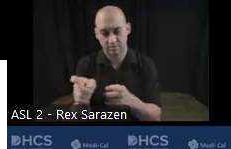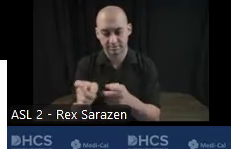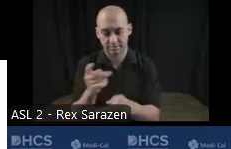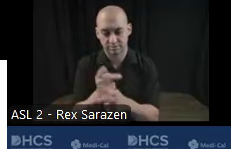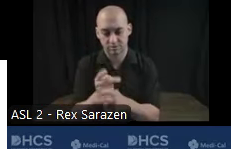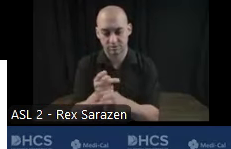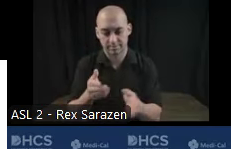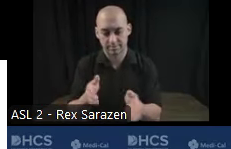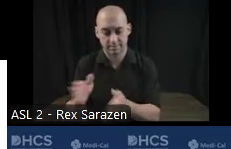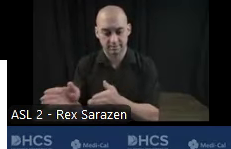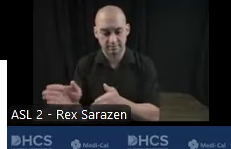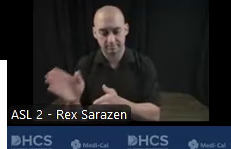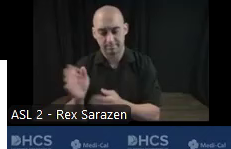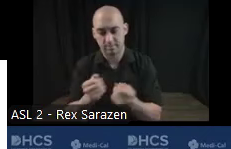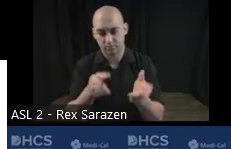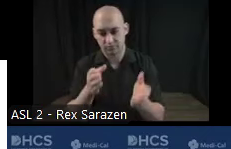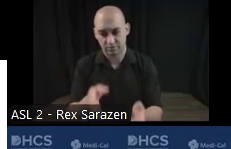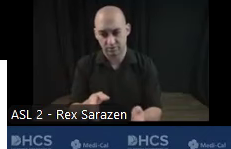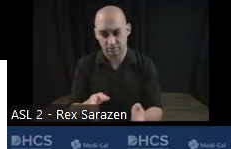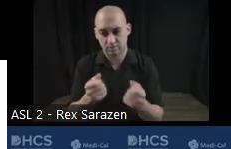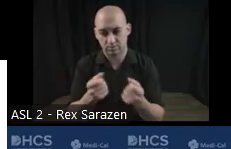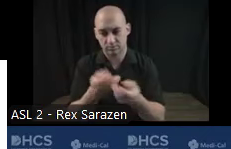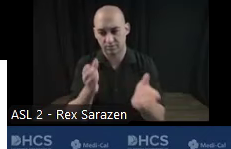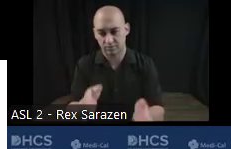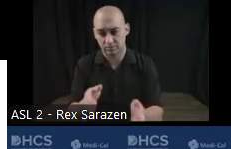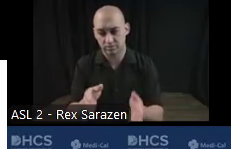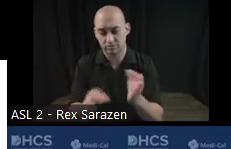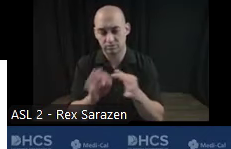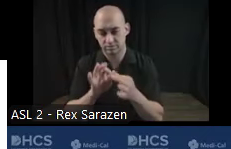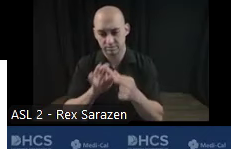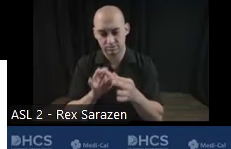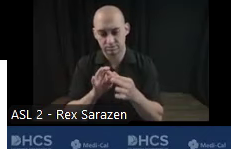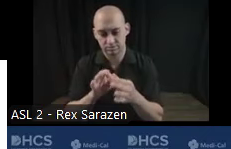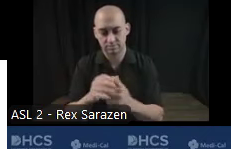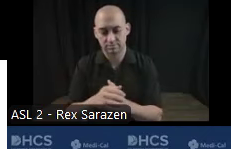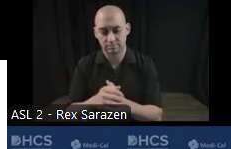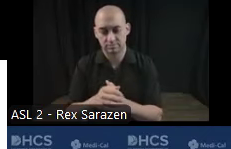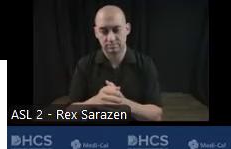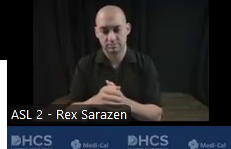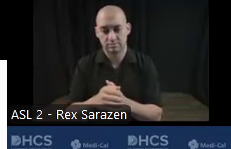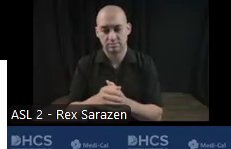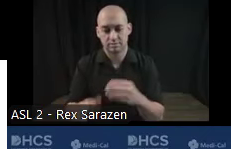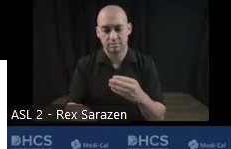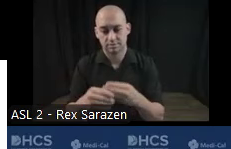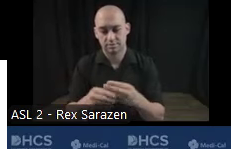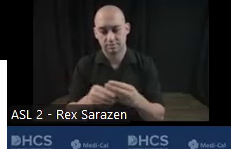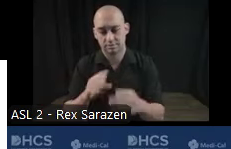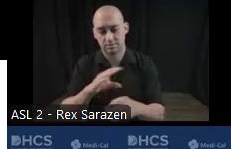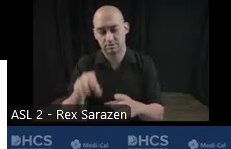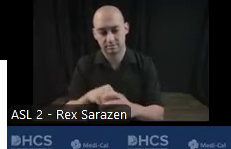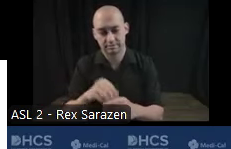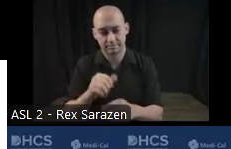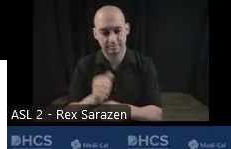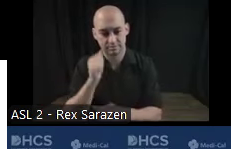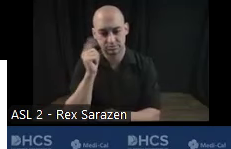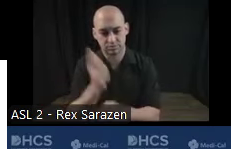associations, providers, provider associations, and advocacy organizations. Additionally, we've also included our sister